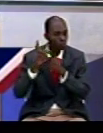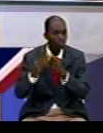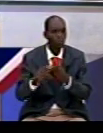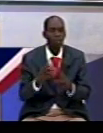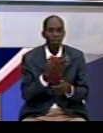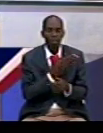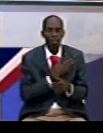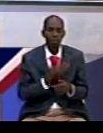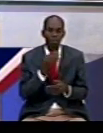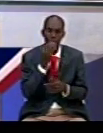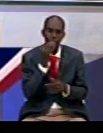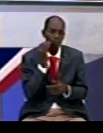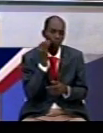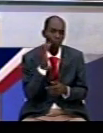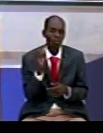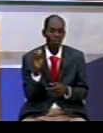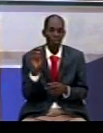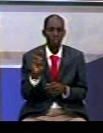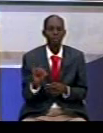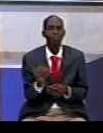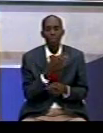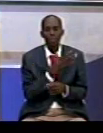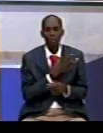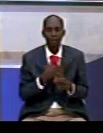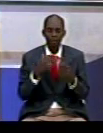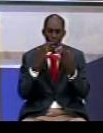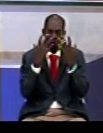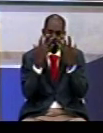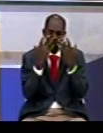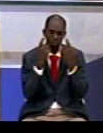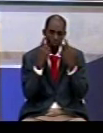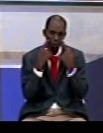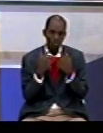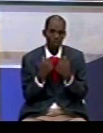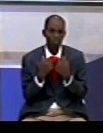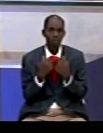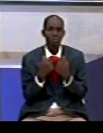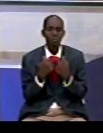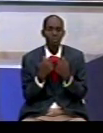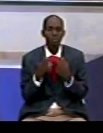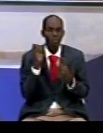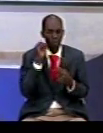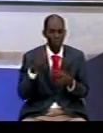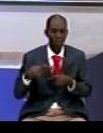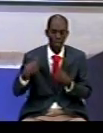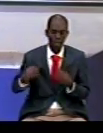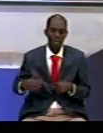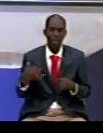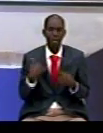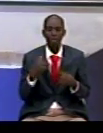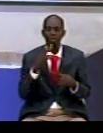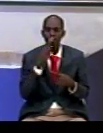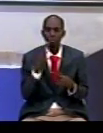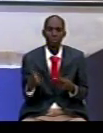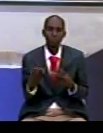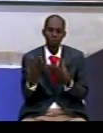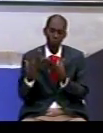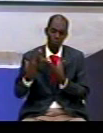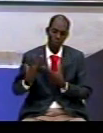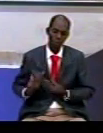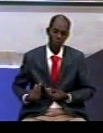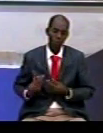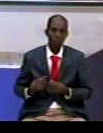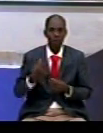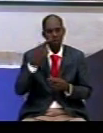kissed him and wept. His heart had been tender because of the divine